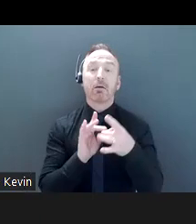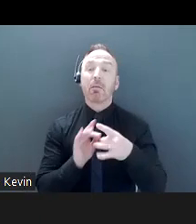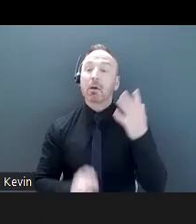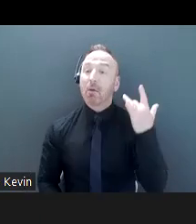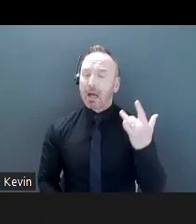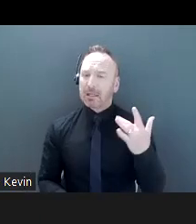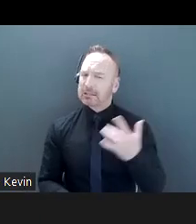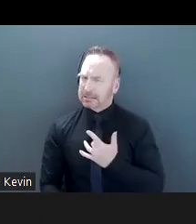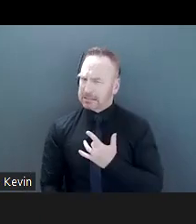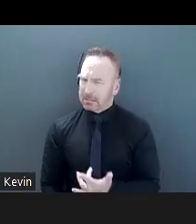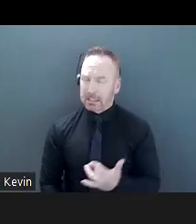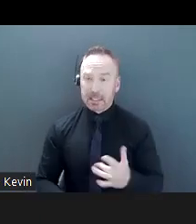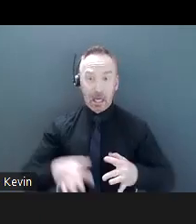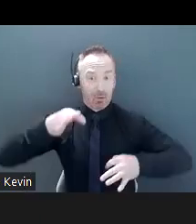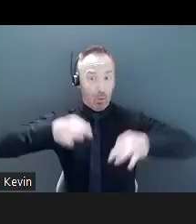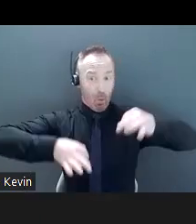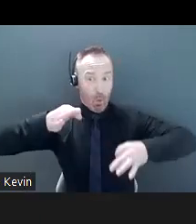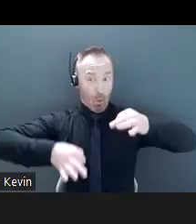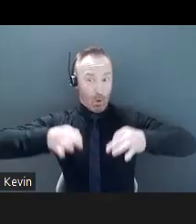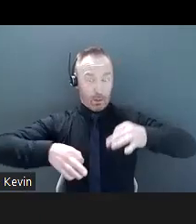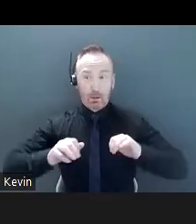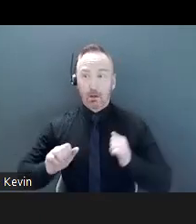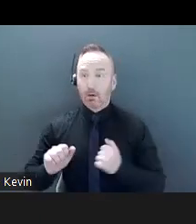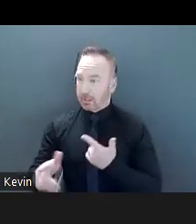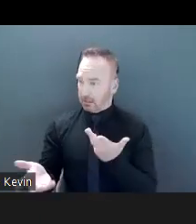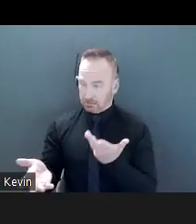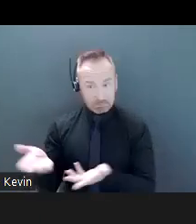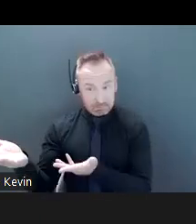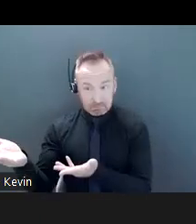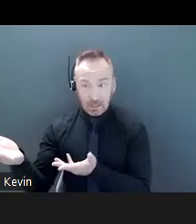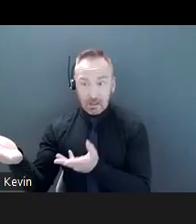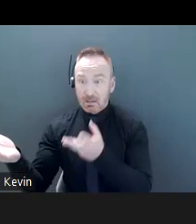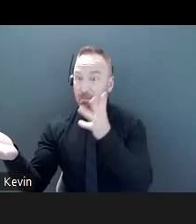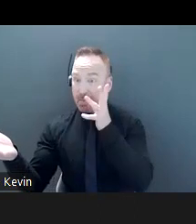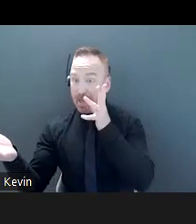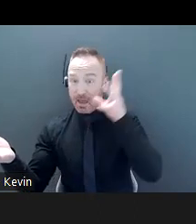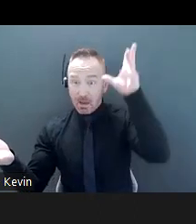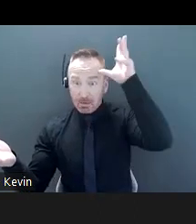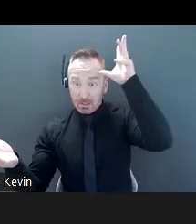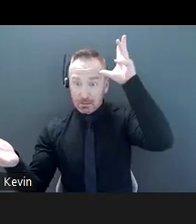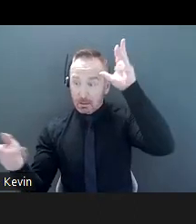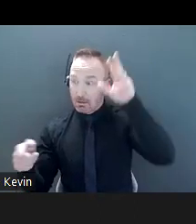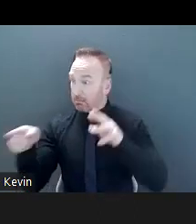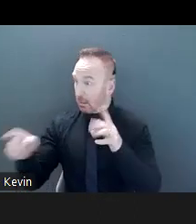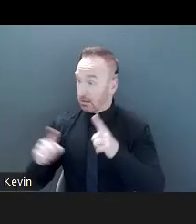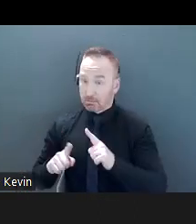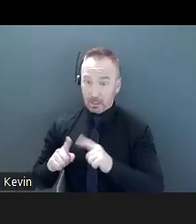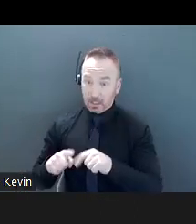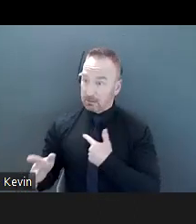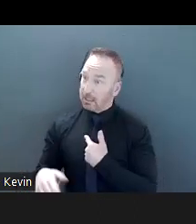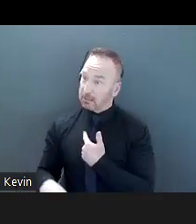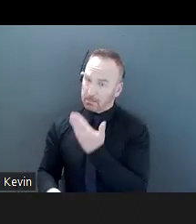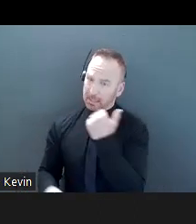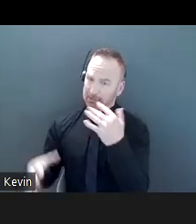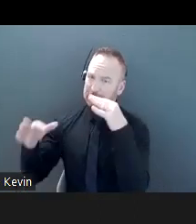speaking, the courts will defer to the parent that the parent is capable of making the decision as to what's in the best interest of